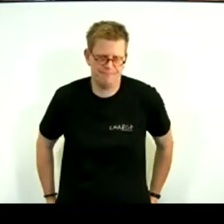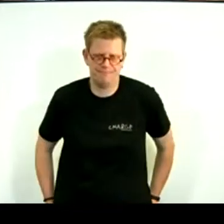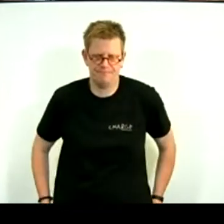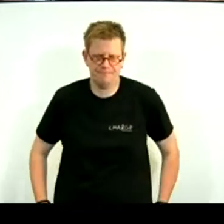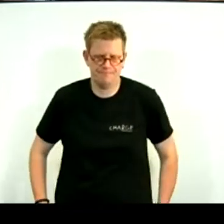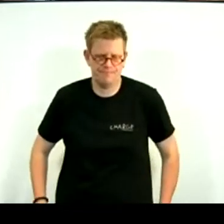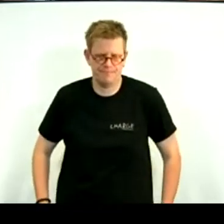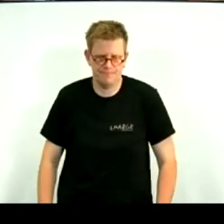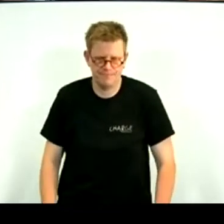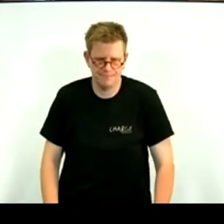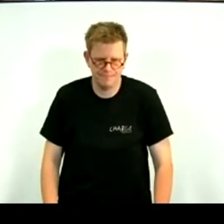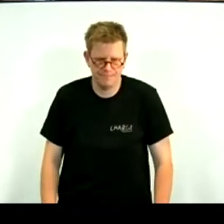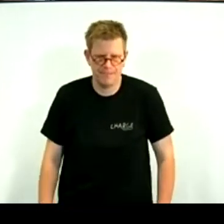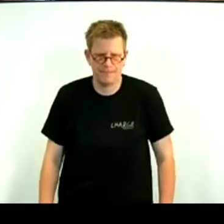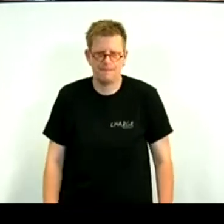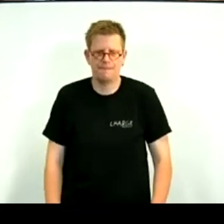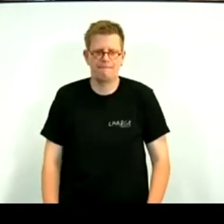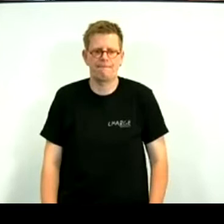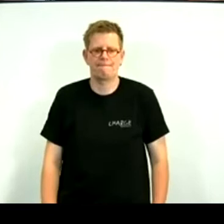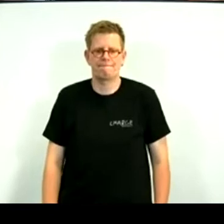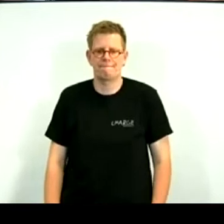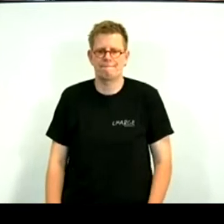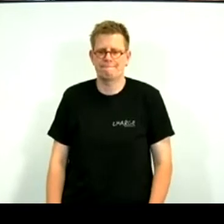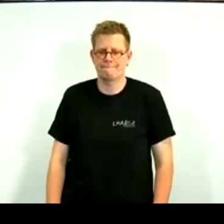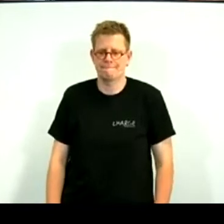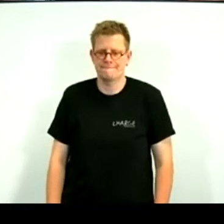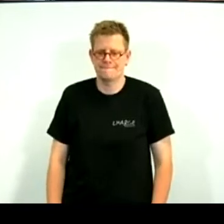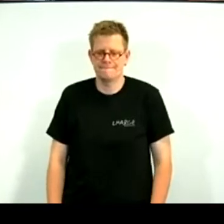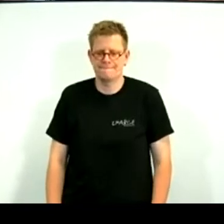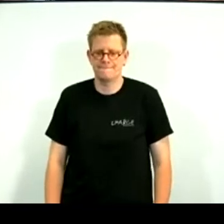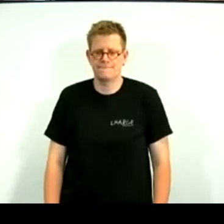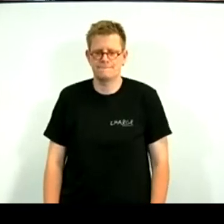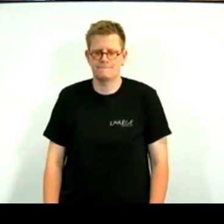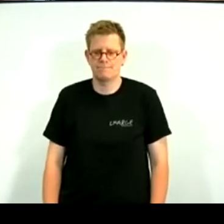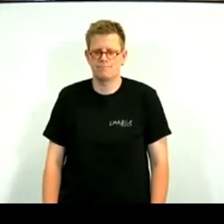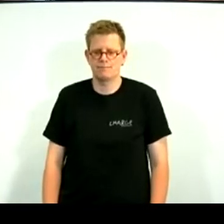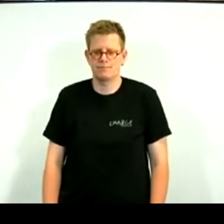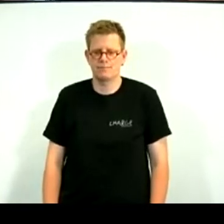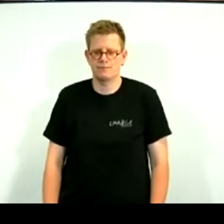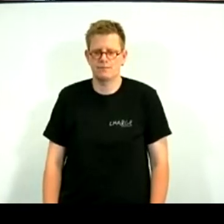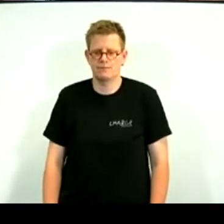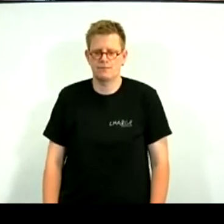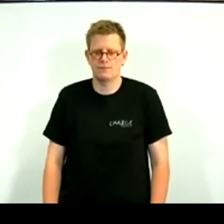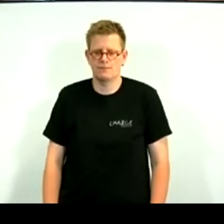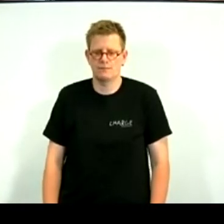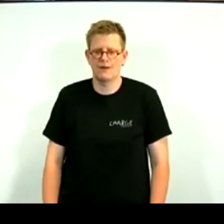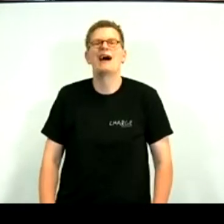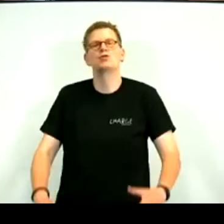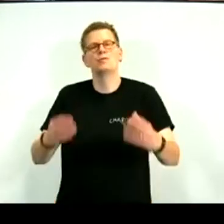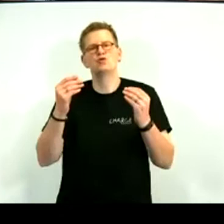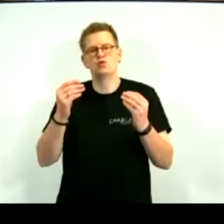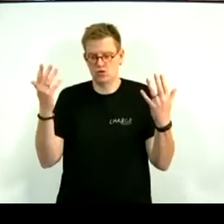Putting it very simply, if you have a newborn baby and there